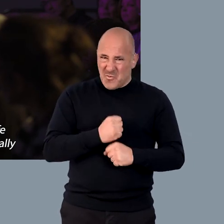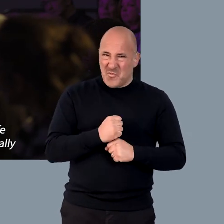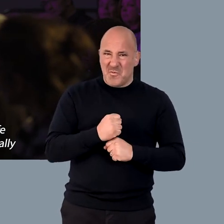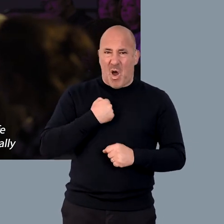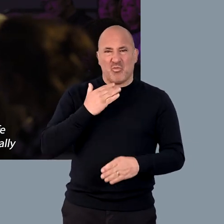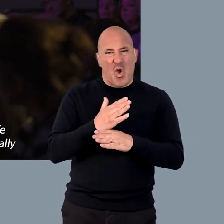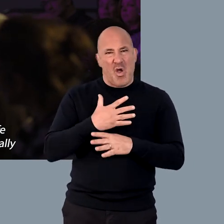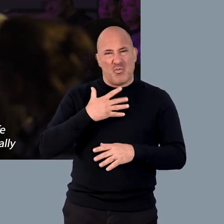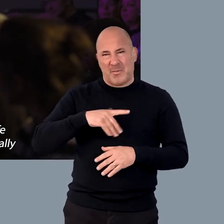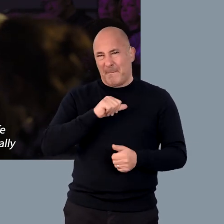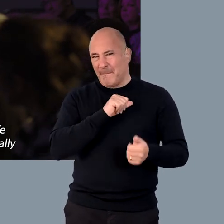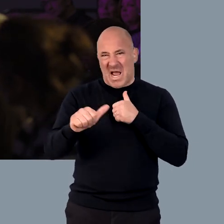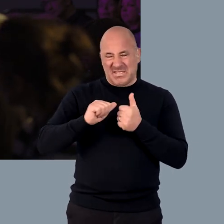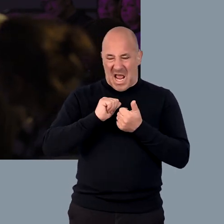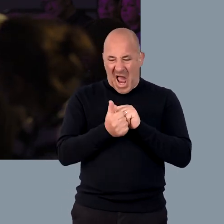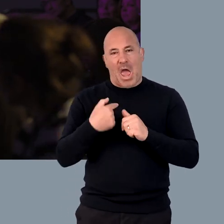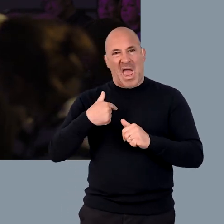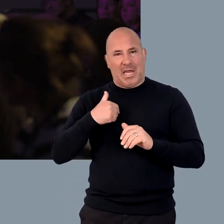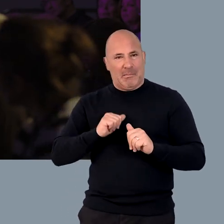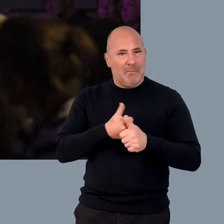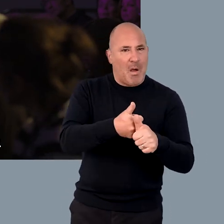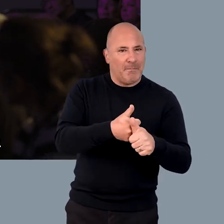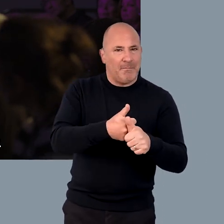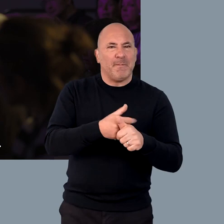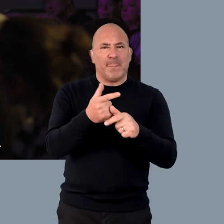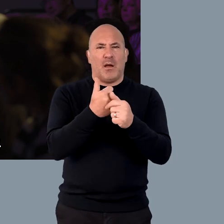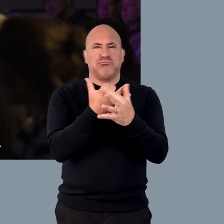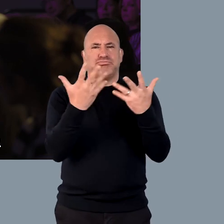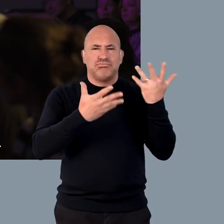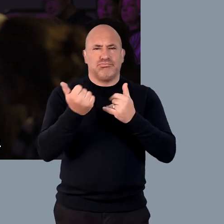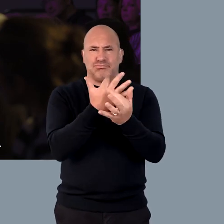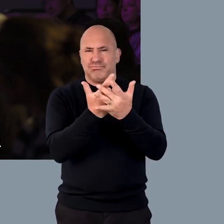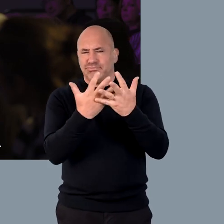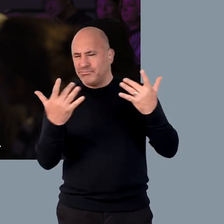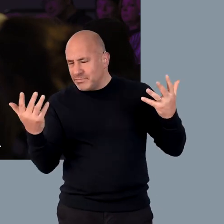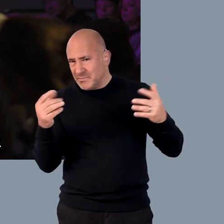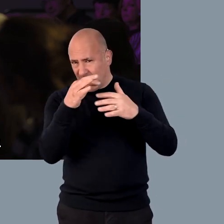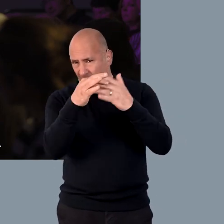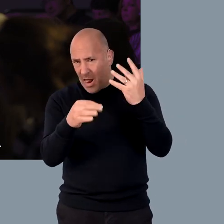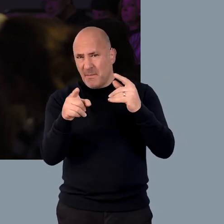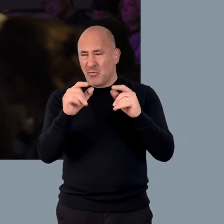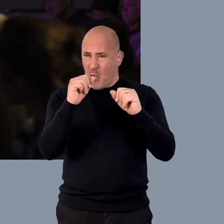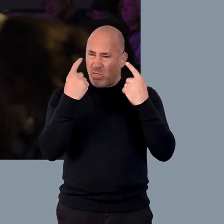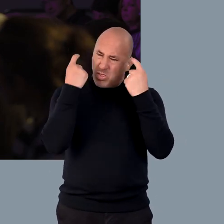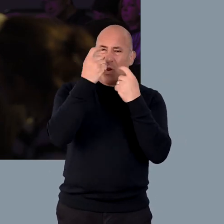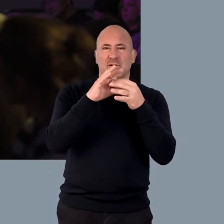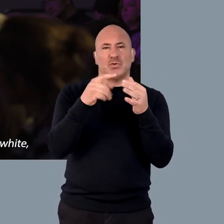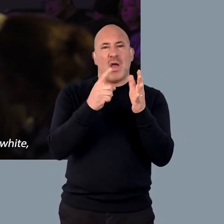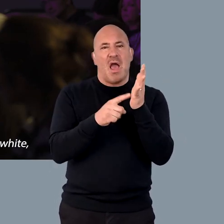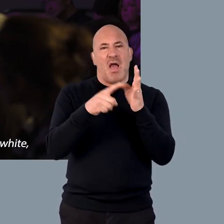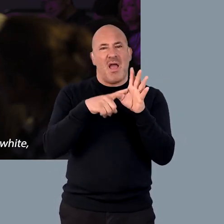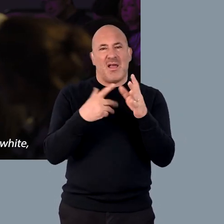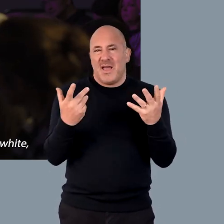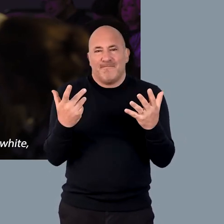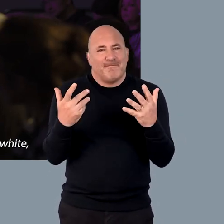life and in my job to being the best possible ally that i can in the multiple um areas you've discussed can you share your thoughts